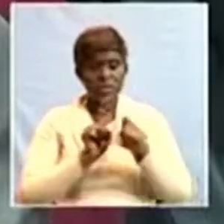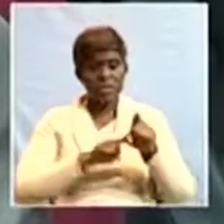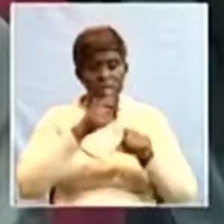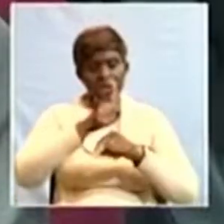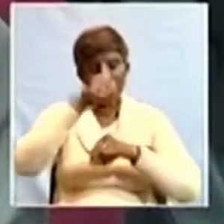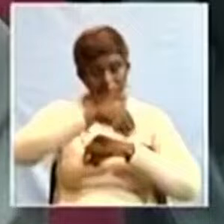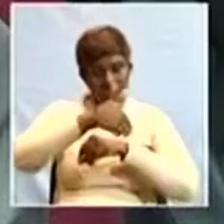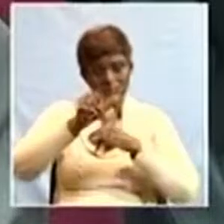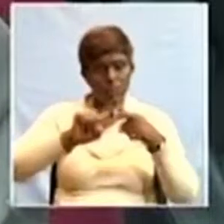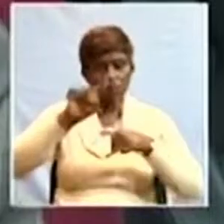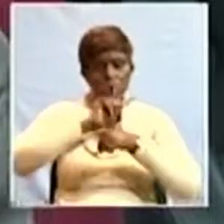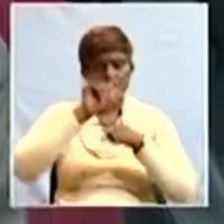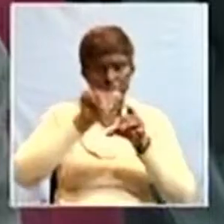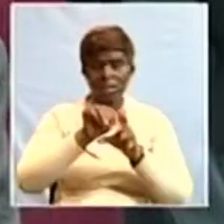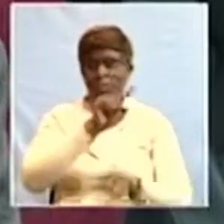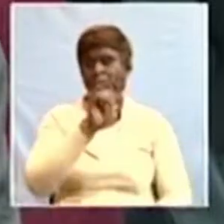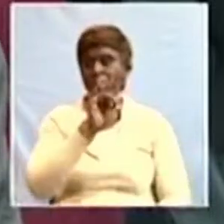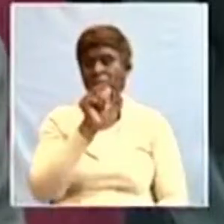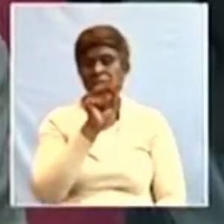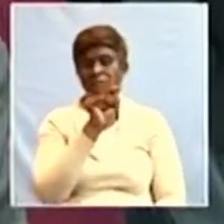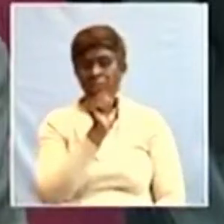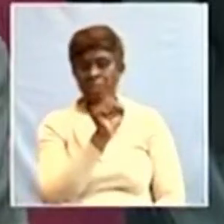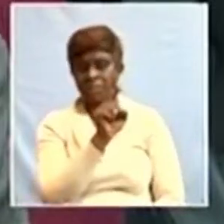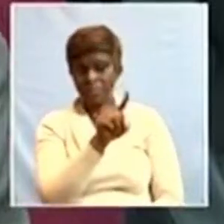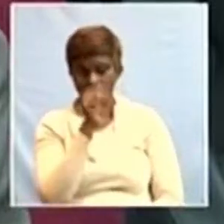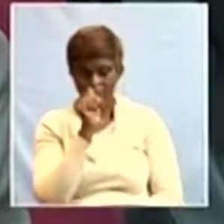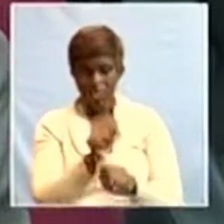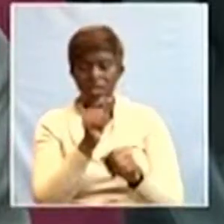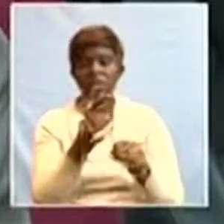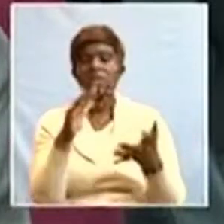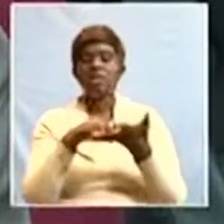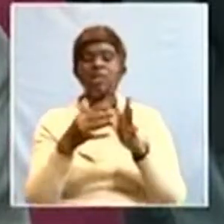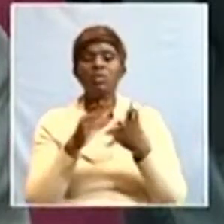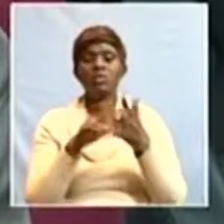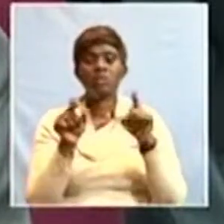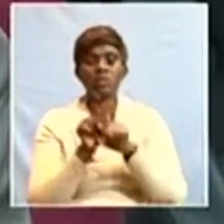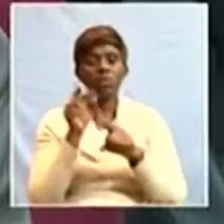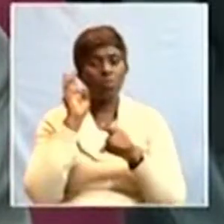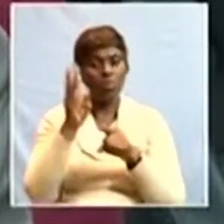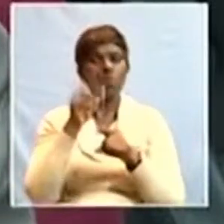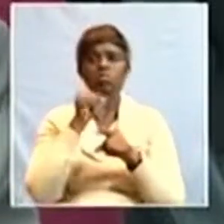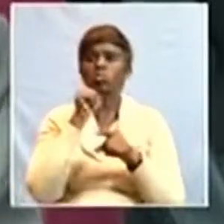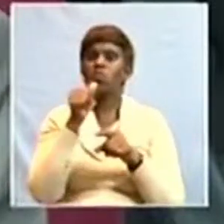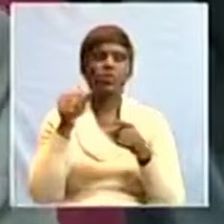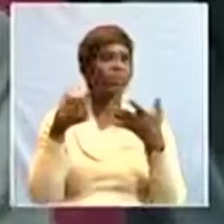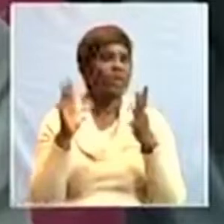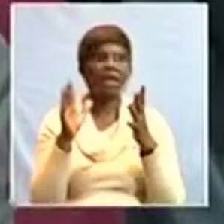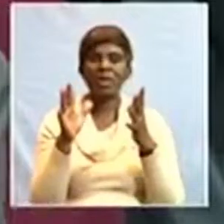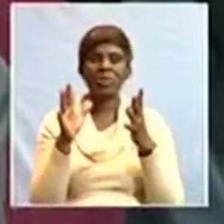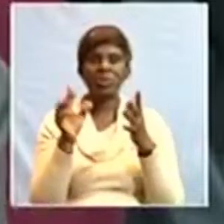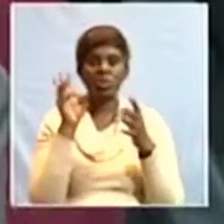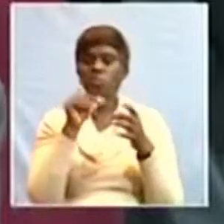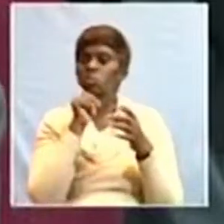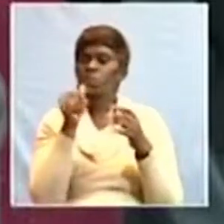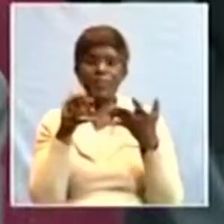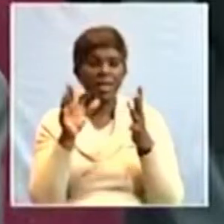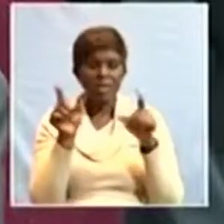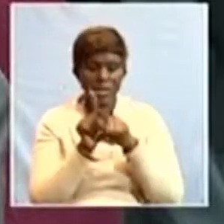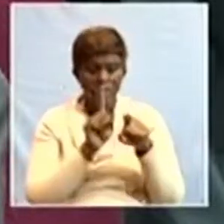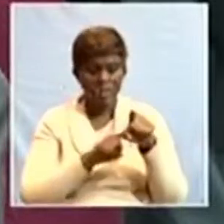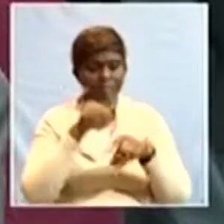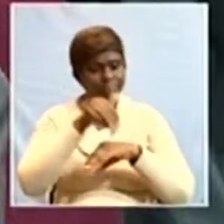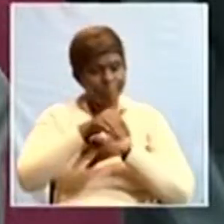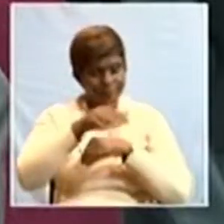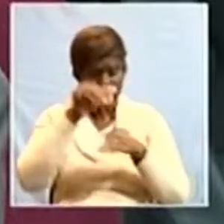registered today on ZIAMIS, because this is a live integration, they will not be allowed to be